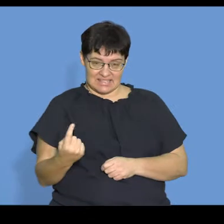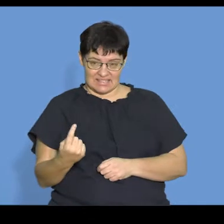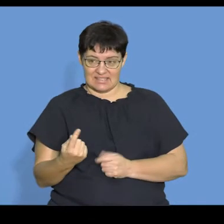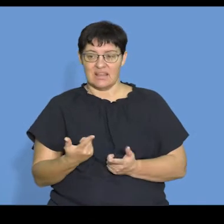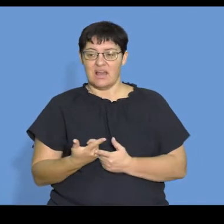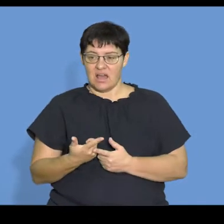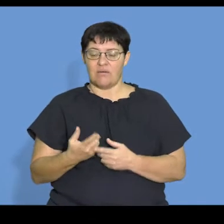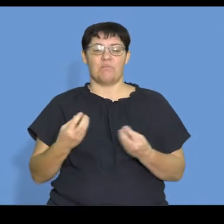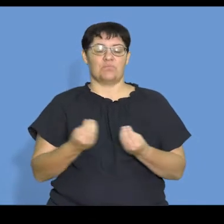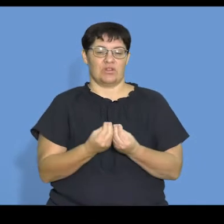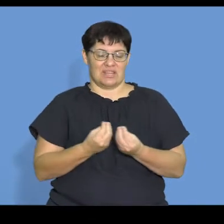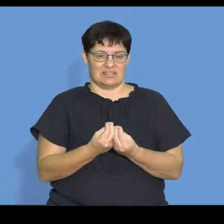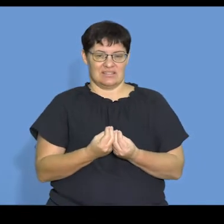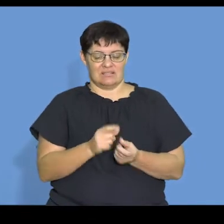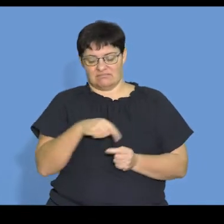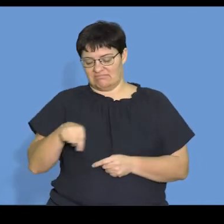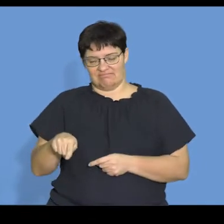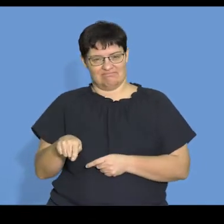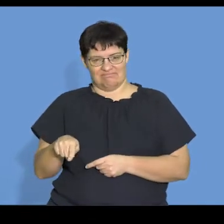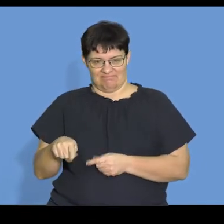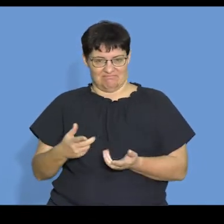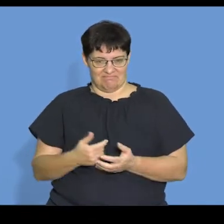the product, as I just said.